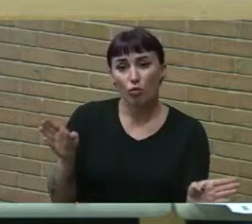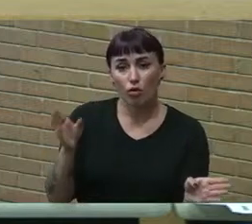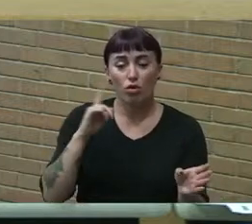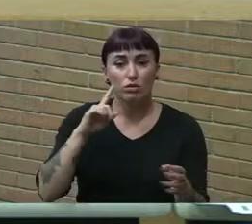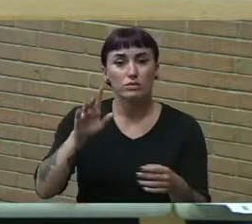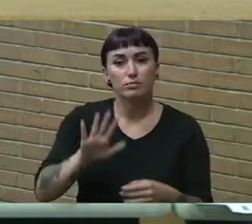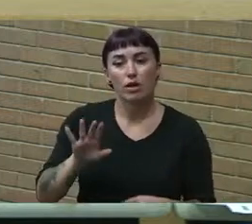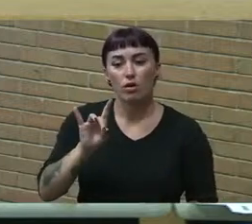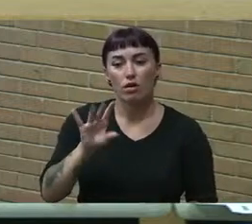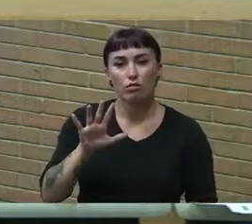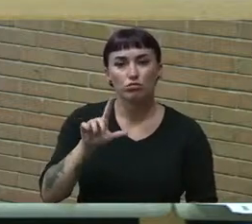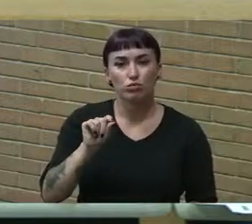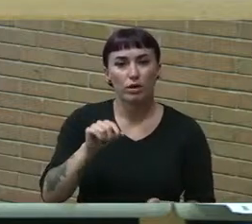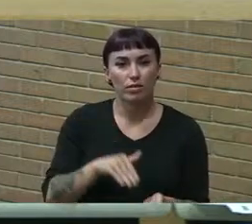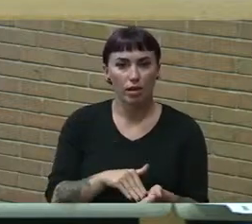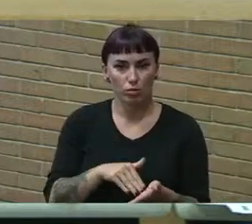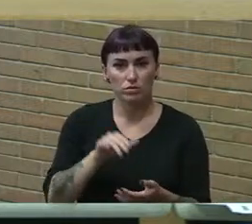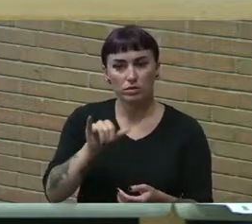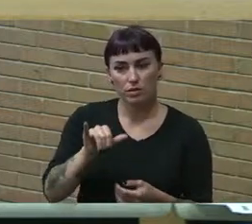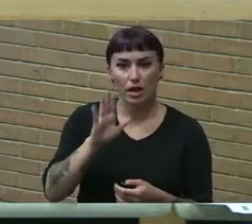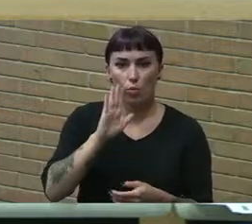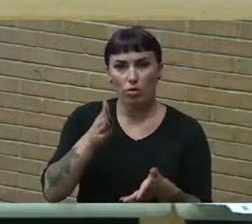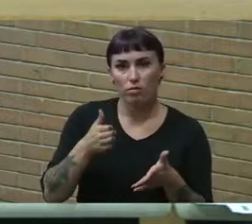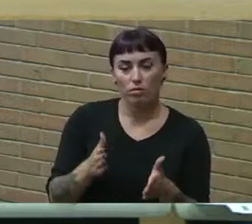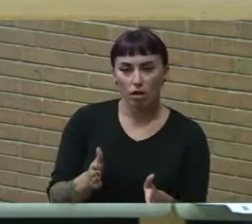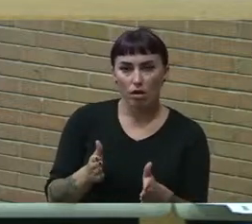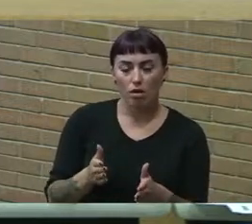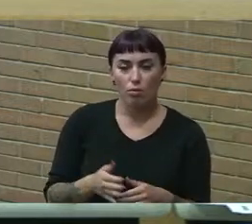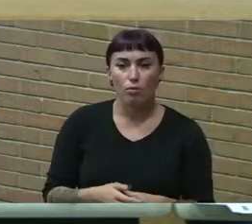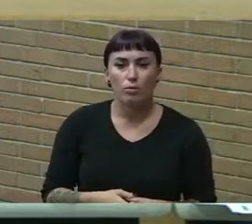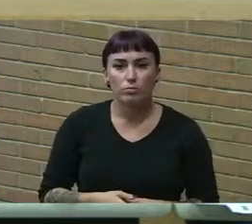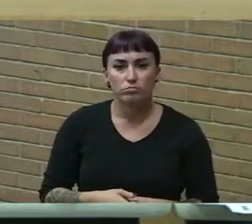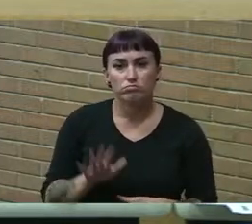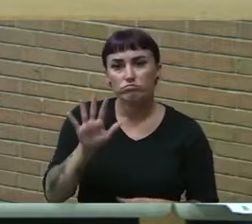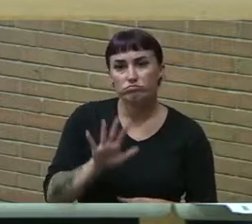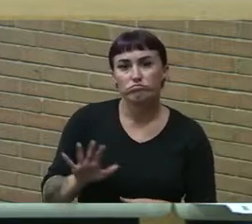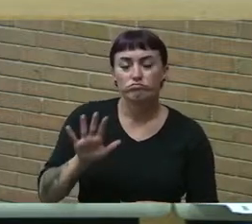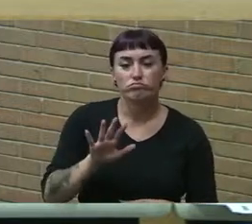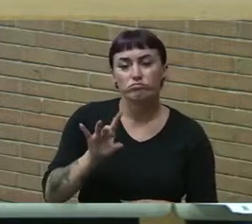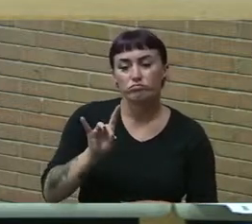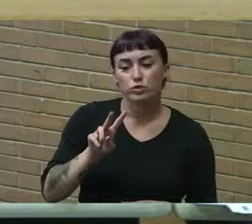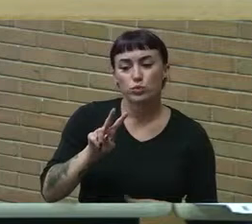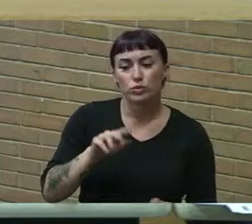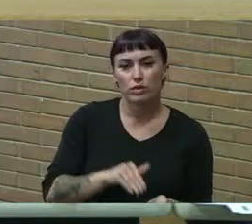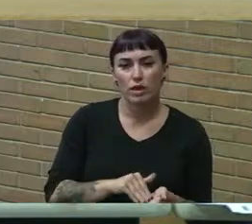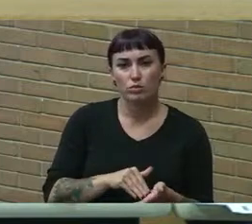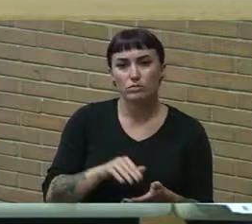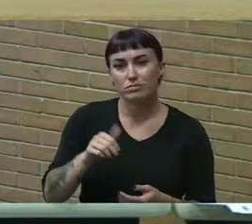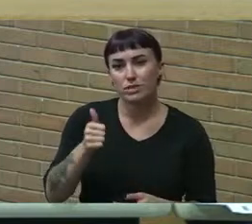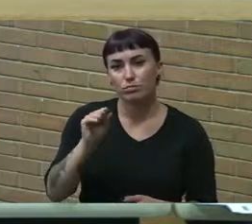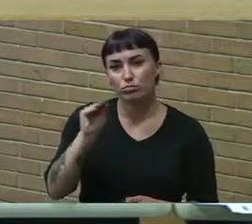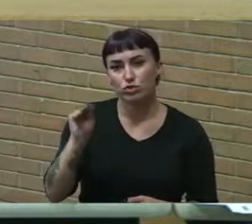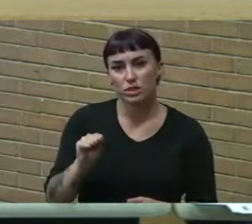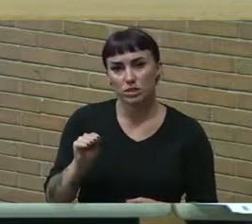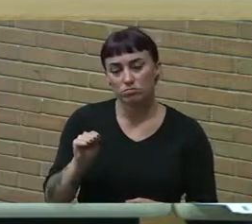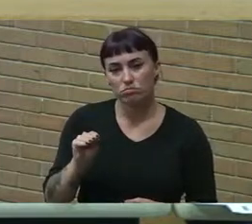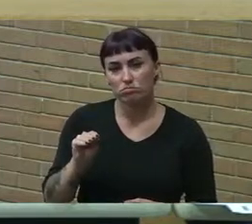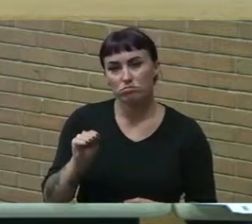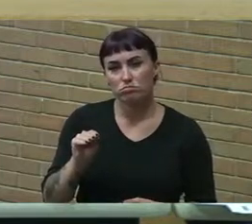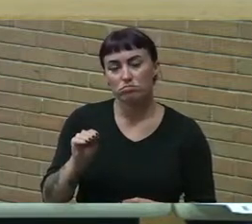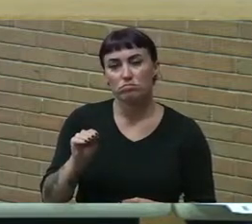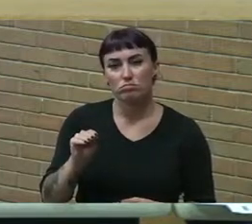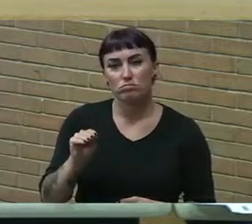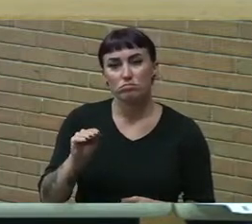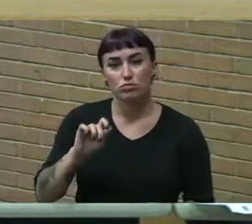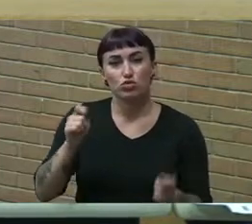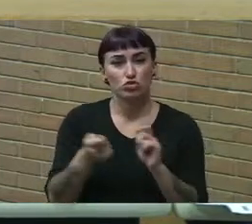about $820,000, and that would allow approximately an $82,000 10% aggregate